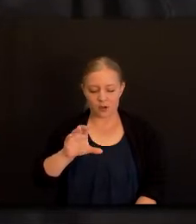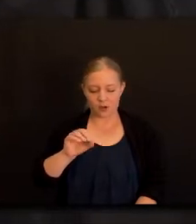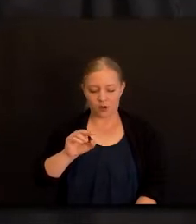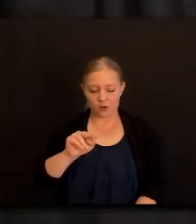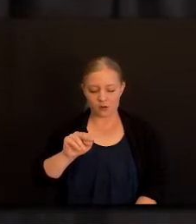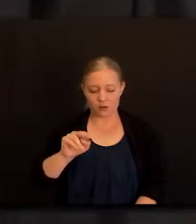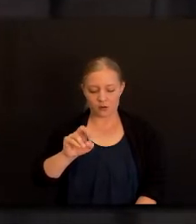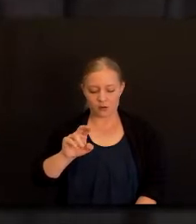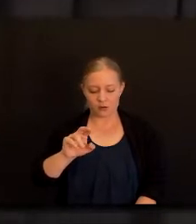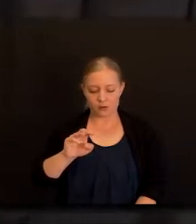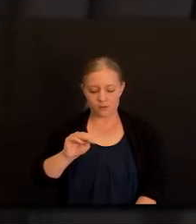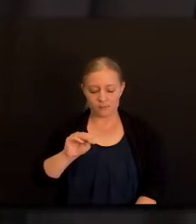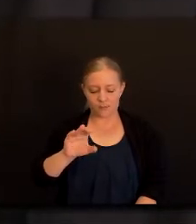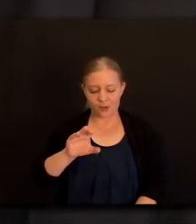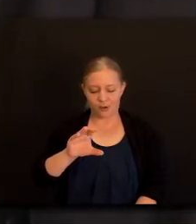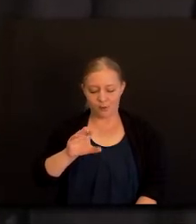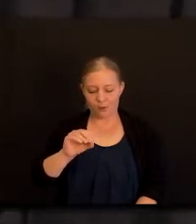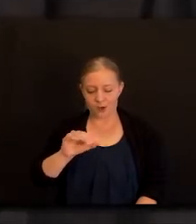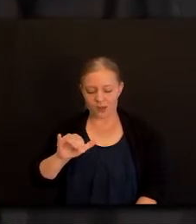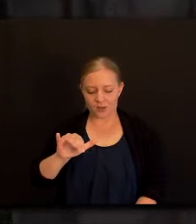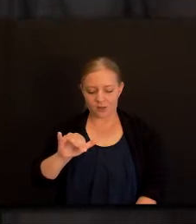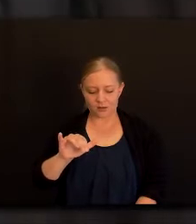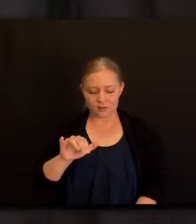Connor Allen McCoy.